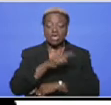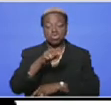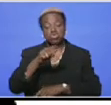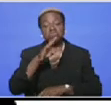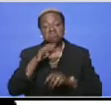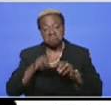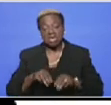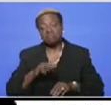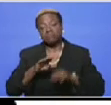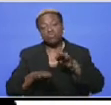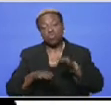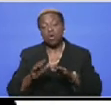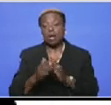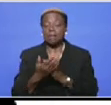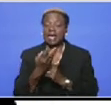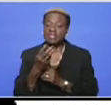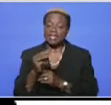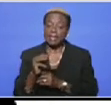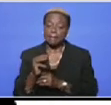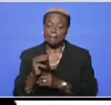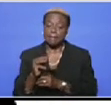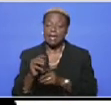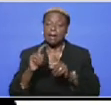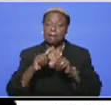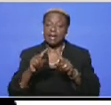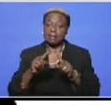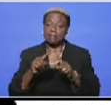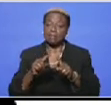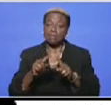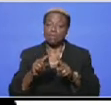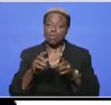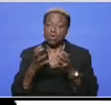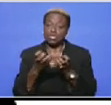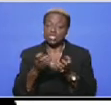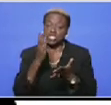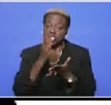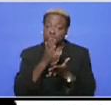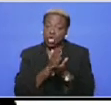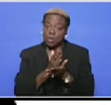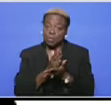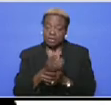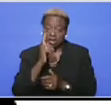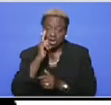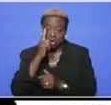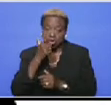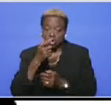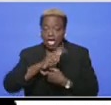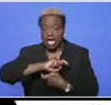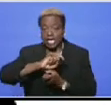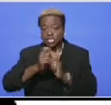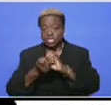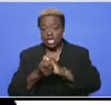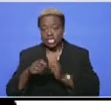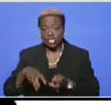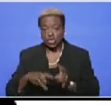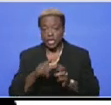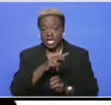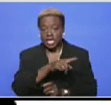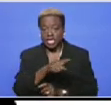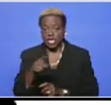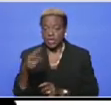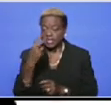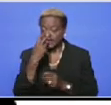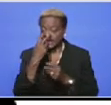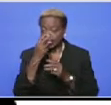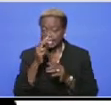by them, but what I'm doing is I'm causing you to stop and look. Maybe I change the way you see. High end on the framing, so the